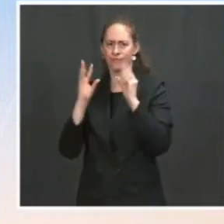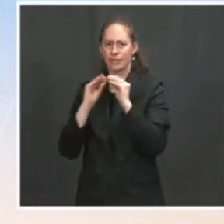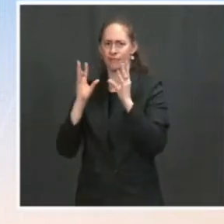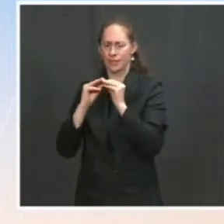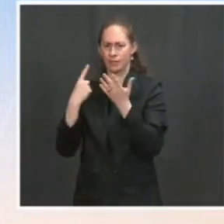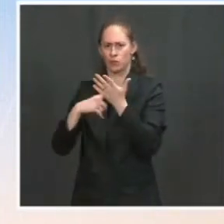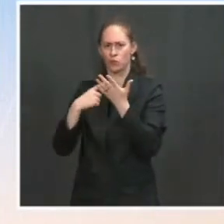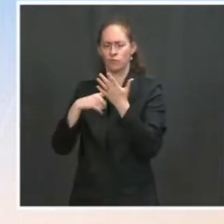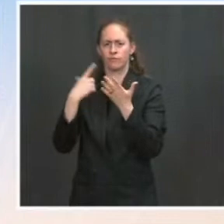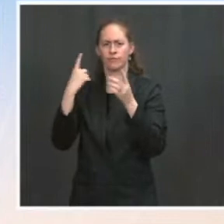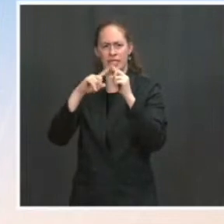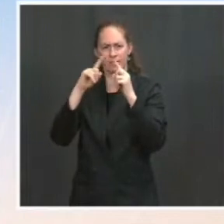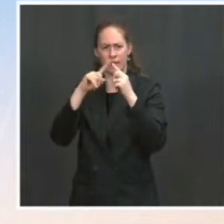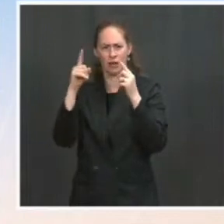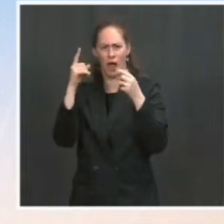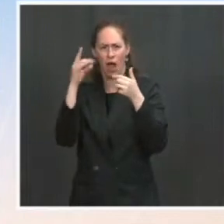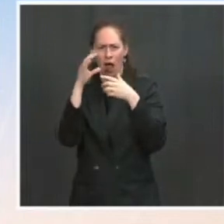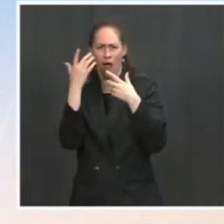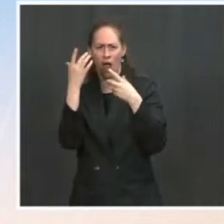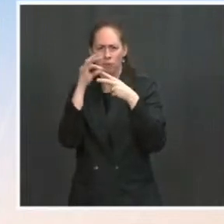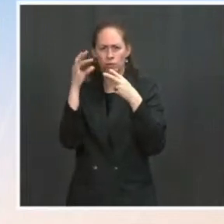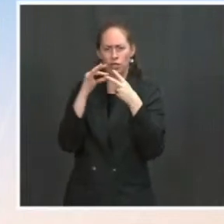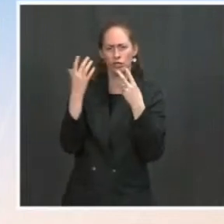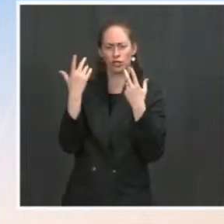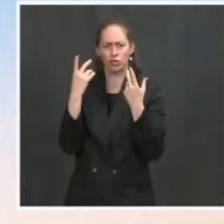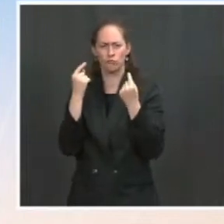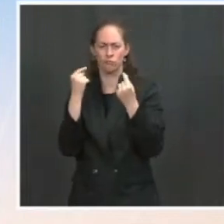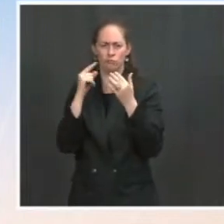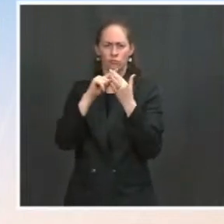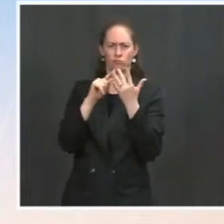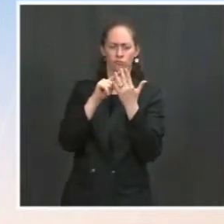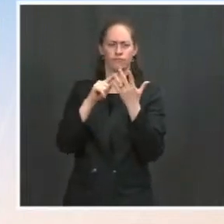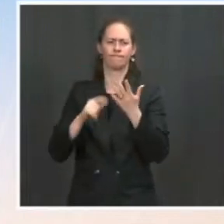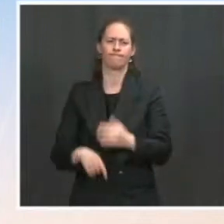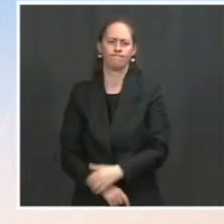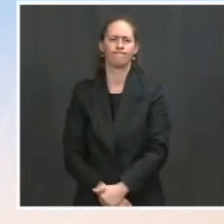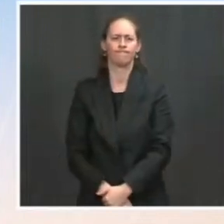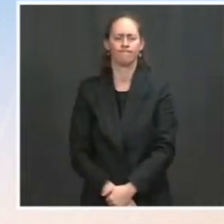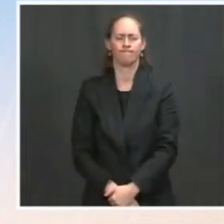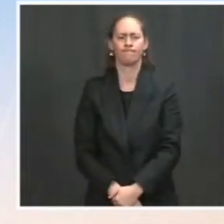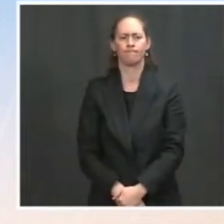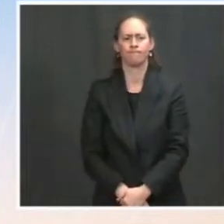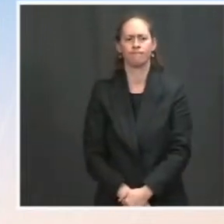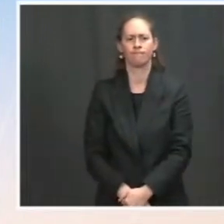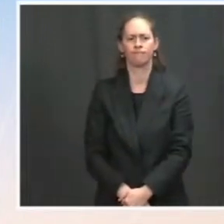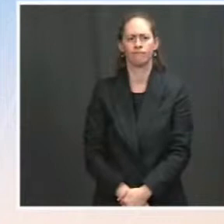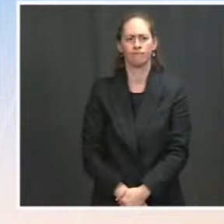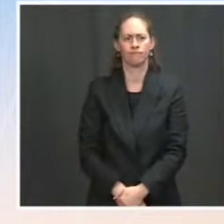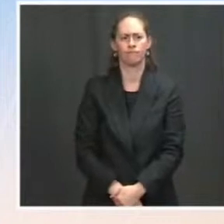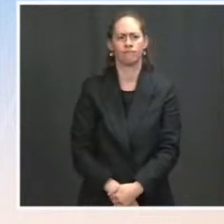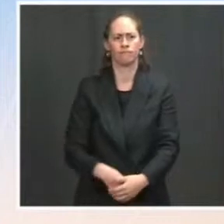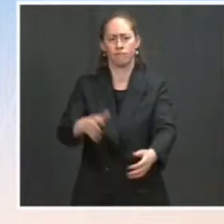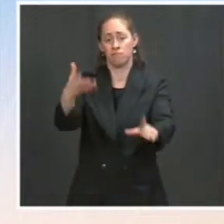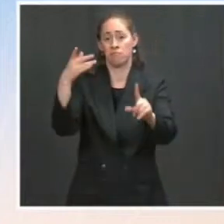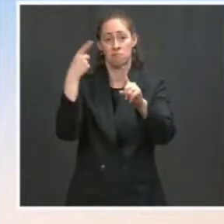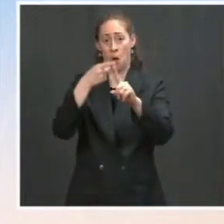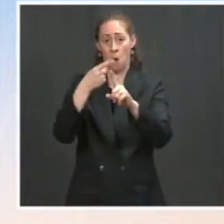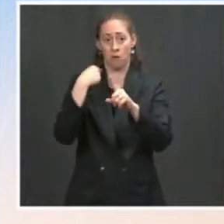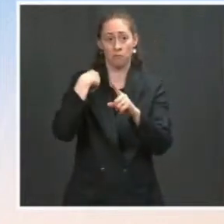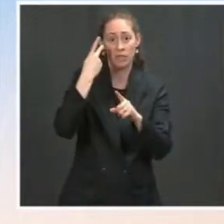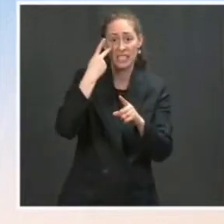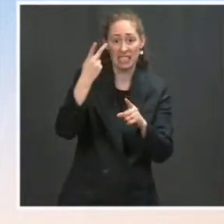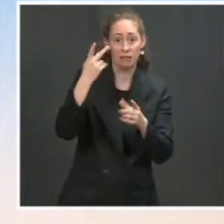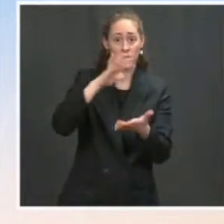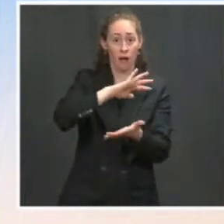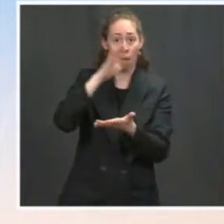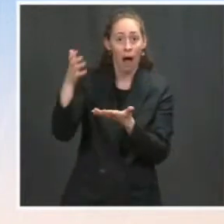we don't see a supply issue. Go ahead in the back. Hi, thanks for taking my question. The first is does the president have a sense